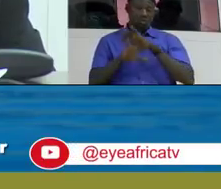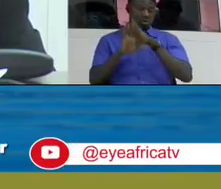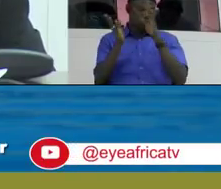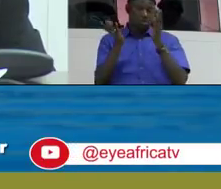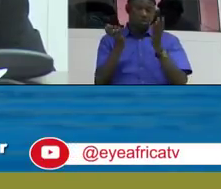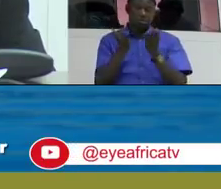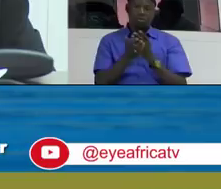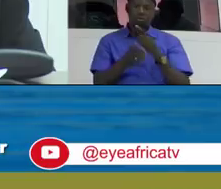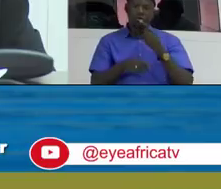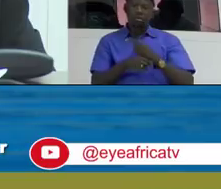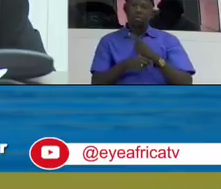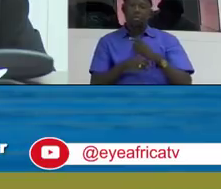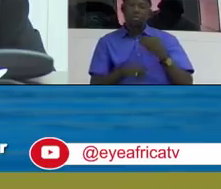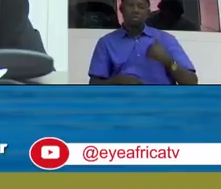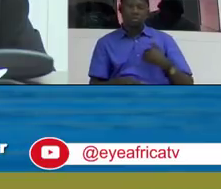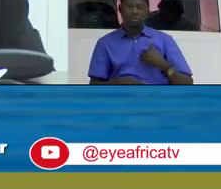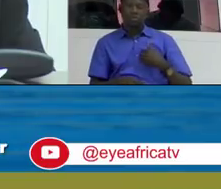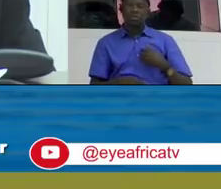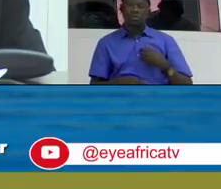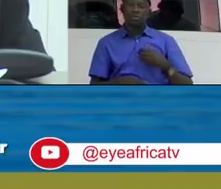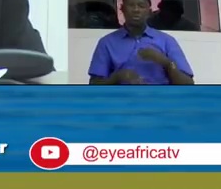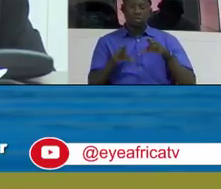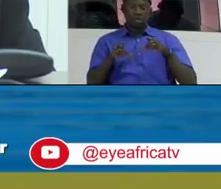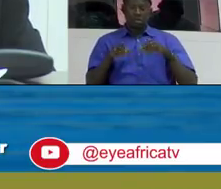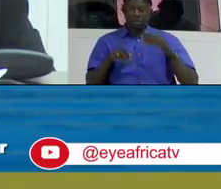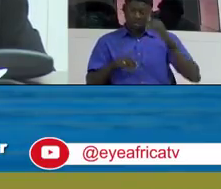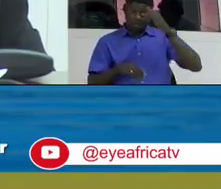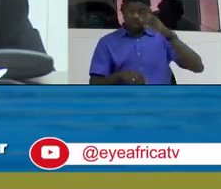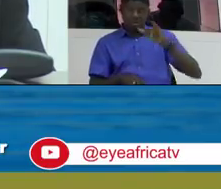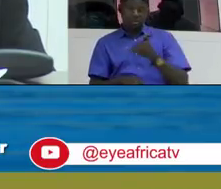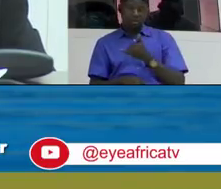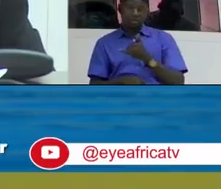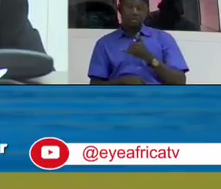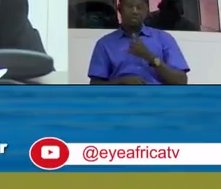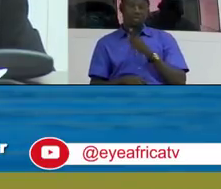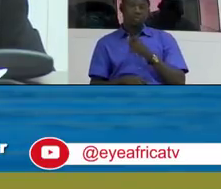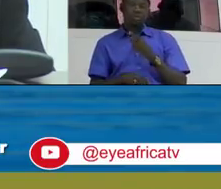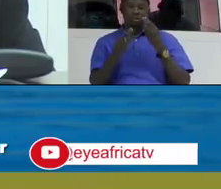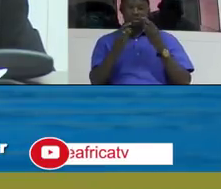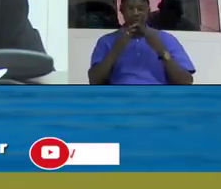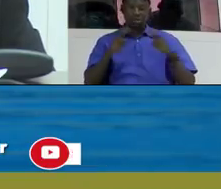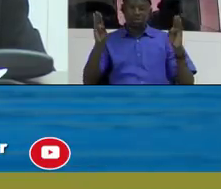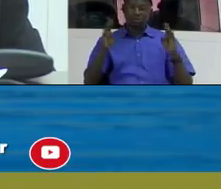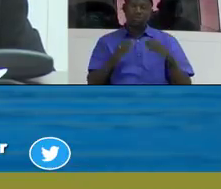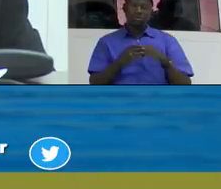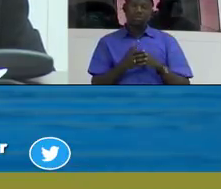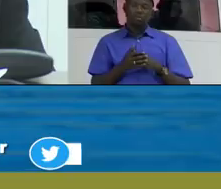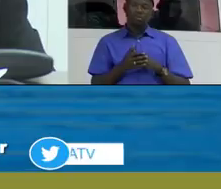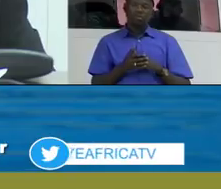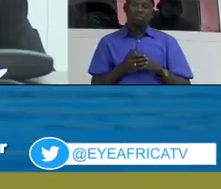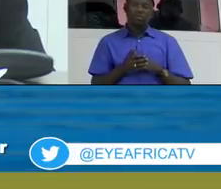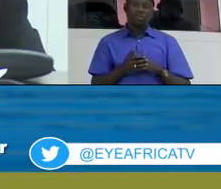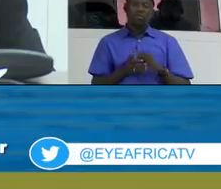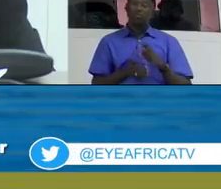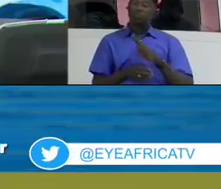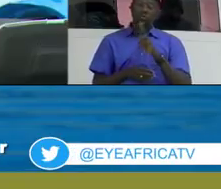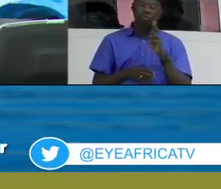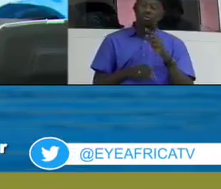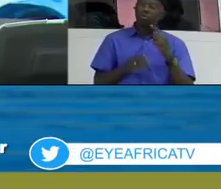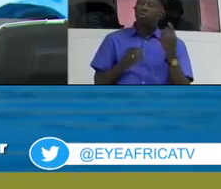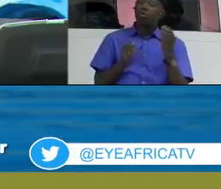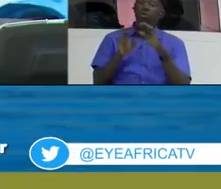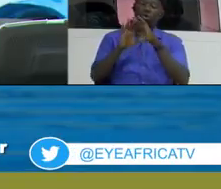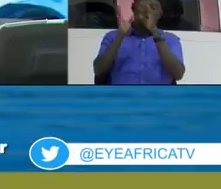all Gambians... We are in agreement with the declaration. Neither, not